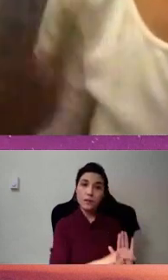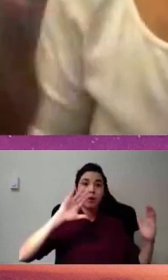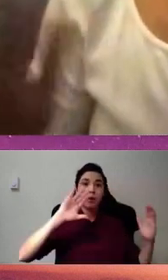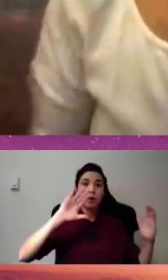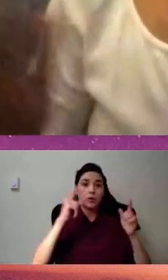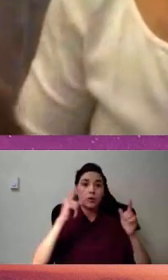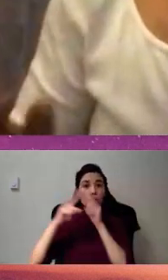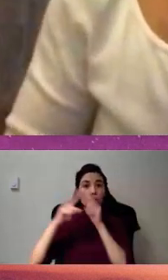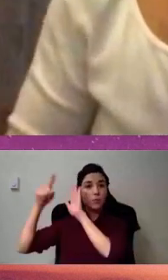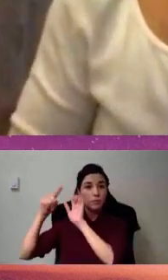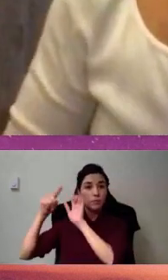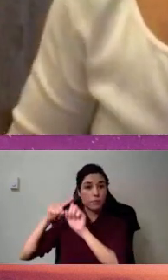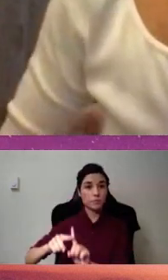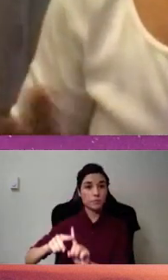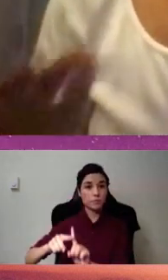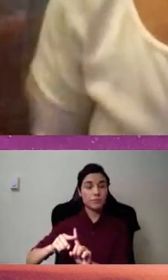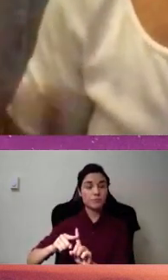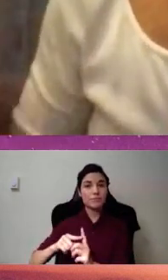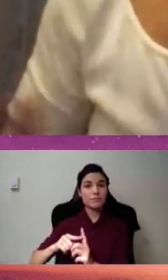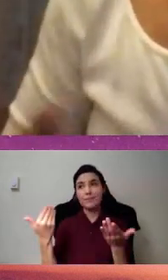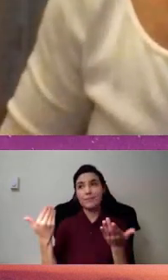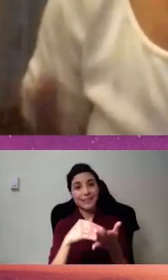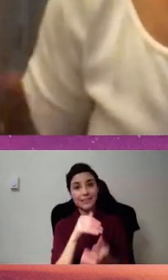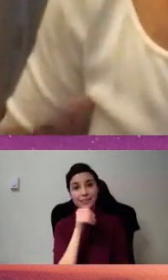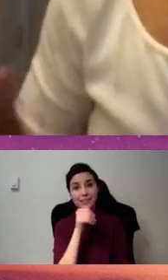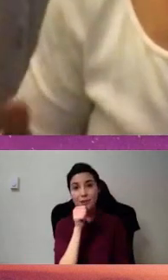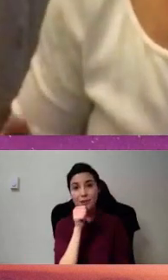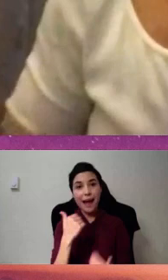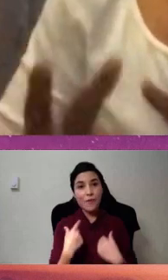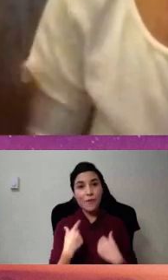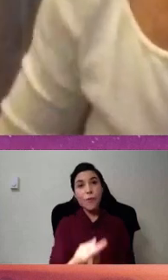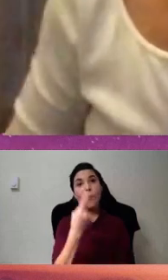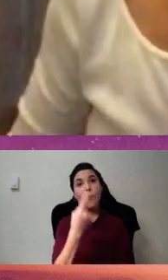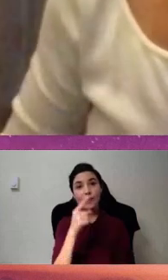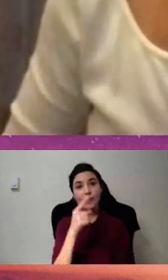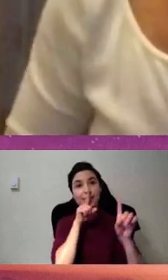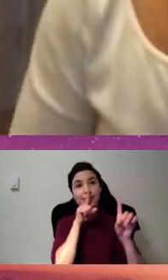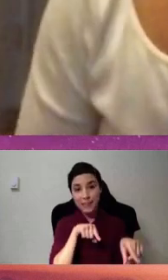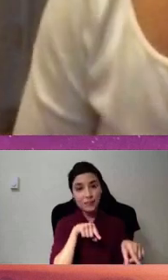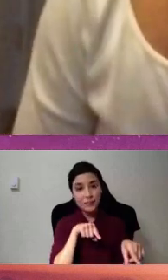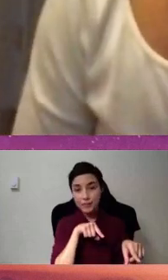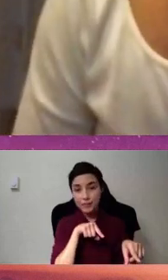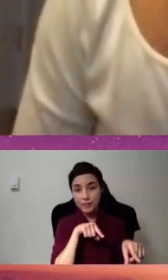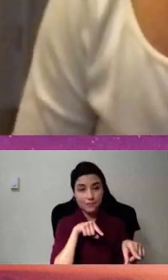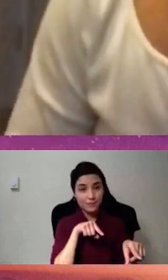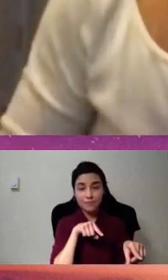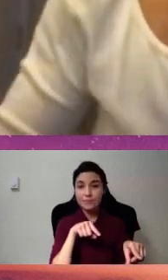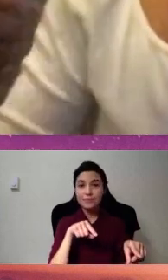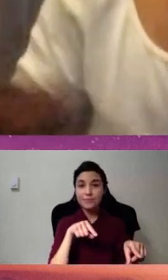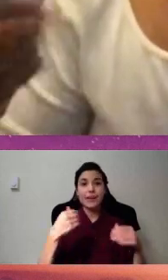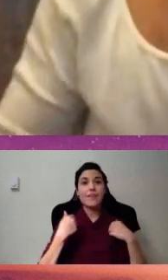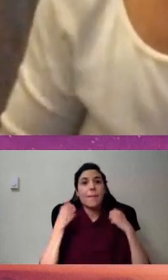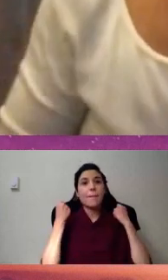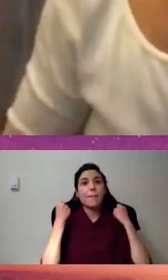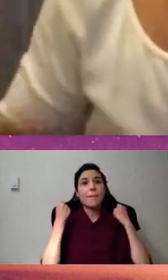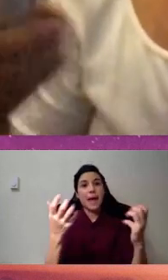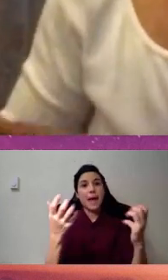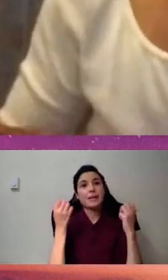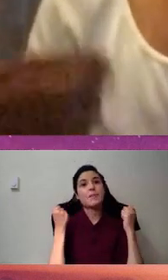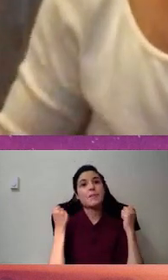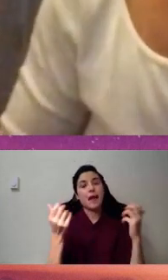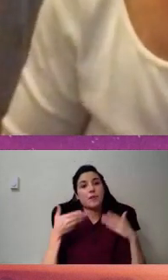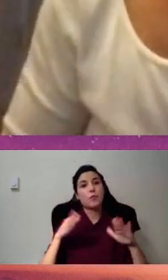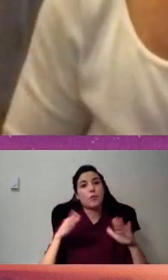answer. There's like it's multifaceted. I think, as Ganesha was mentioning before too, it's multi-pronged. And so I think it's